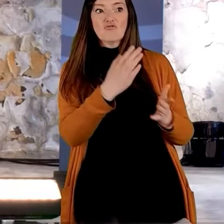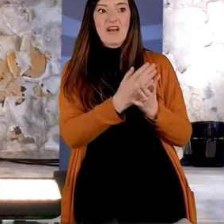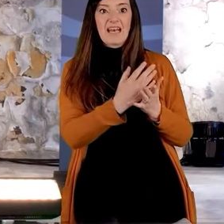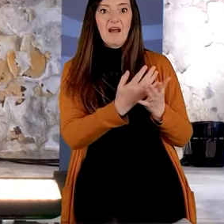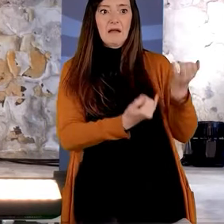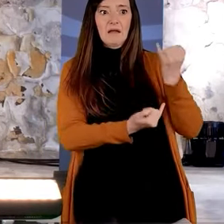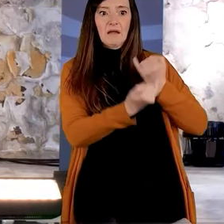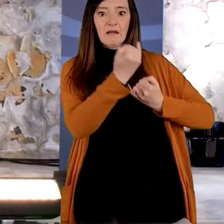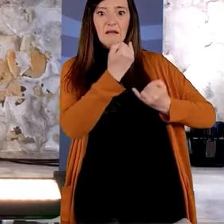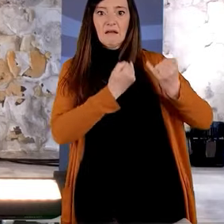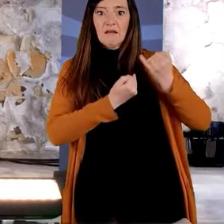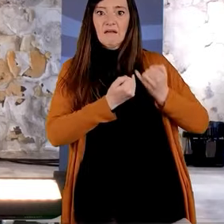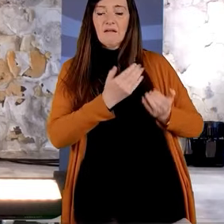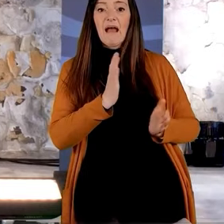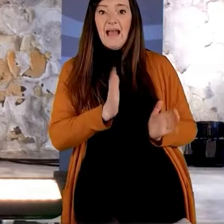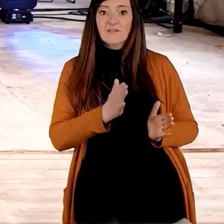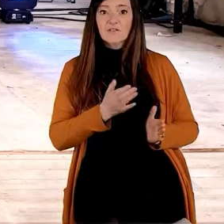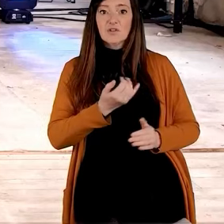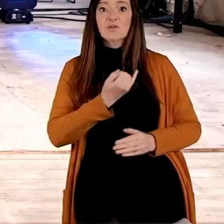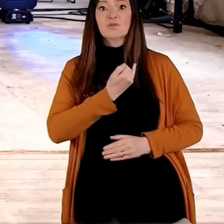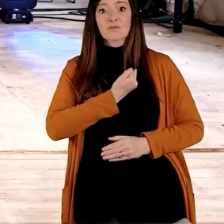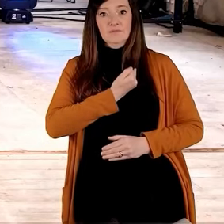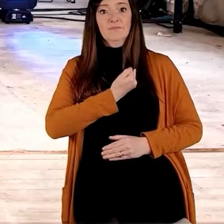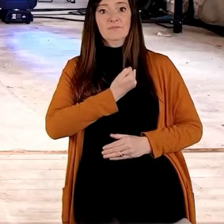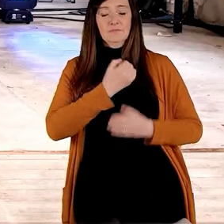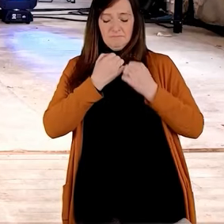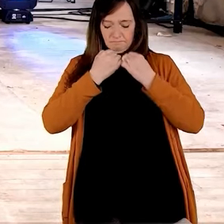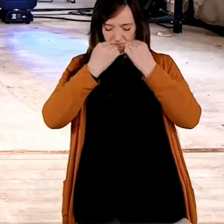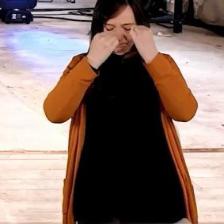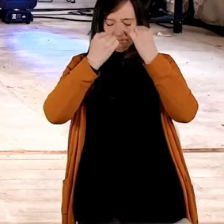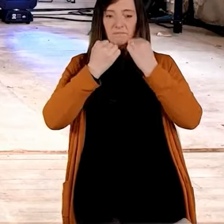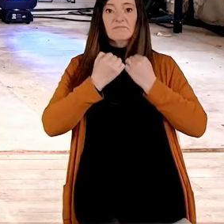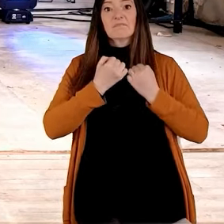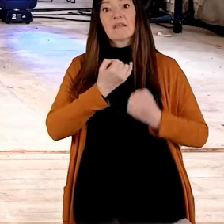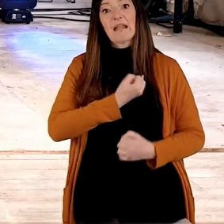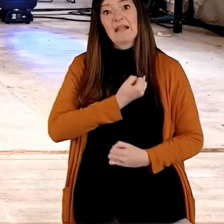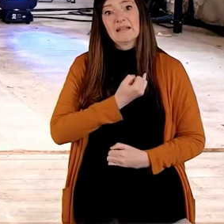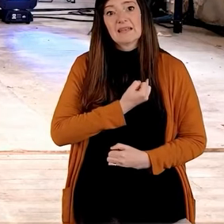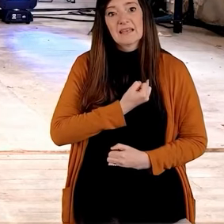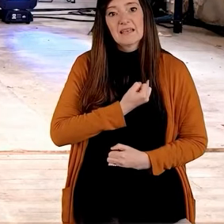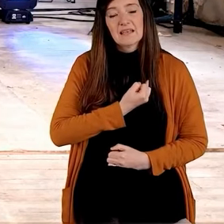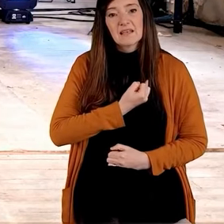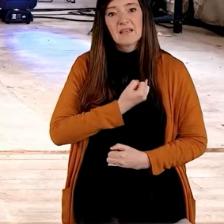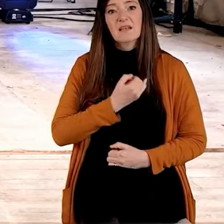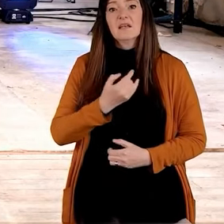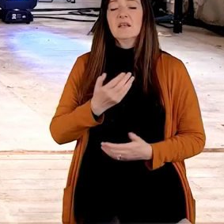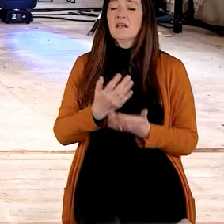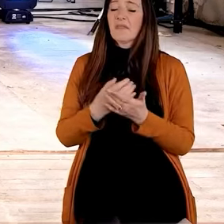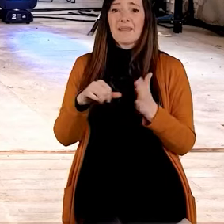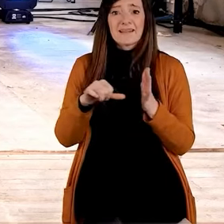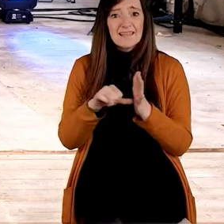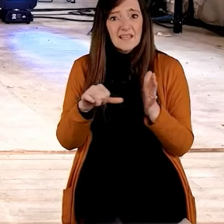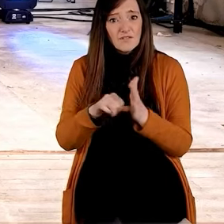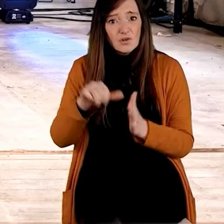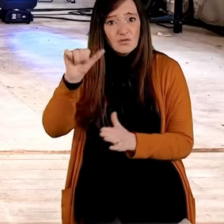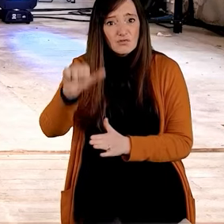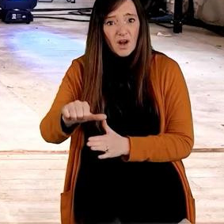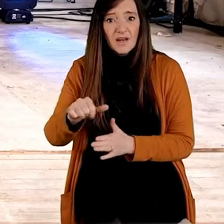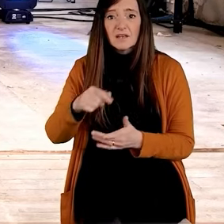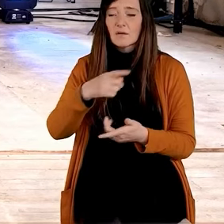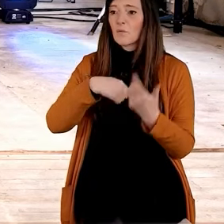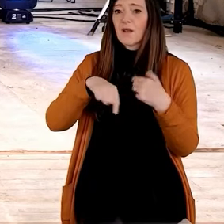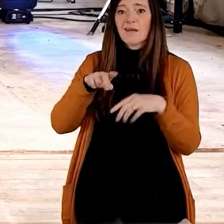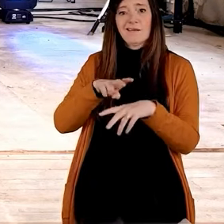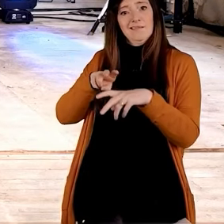of flipping round and coming back to me. So there's this catch. And it's